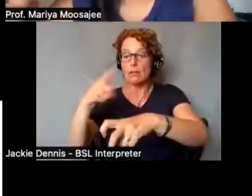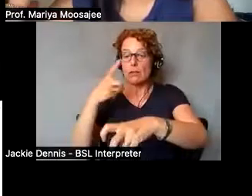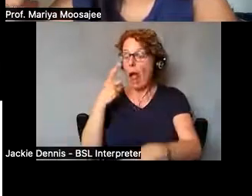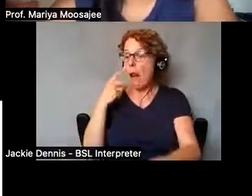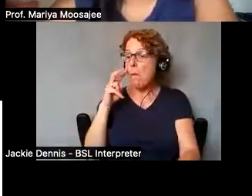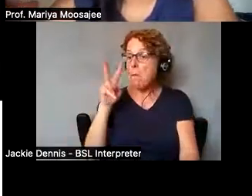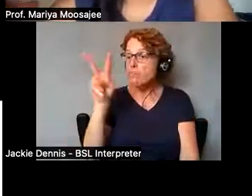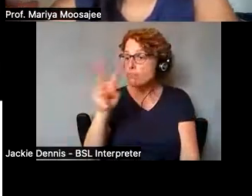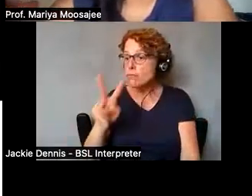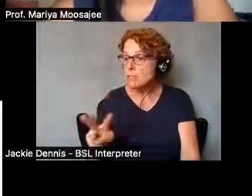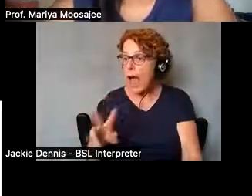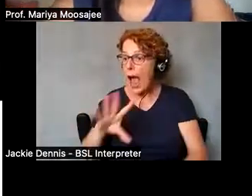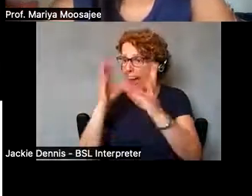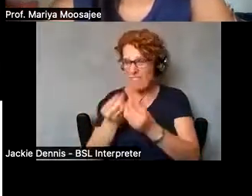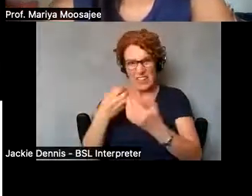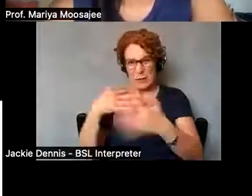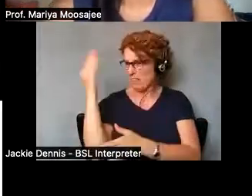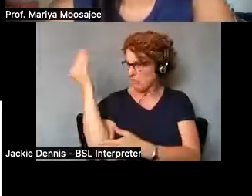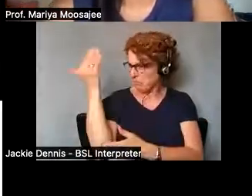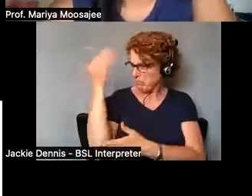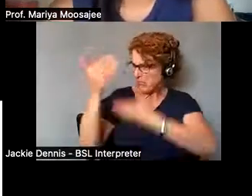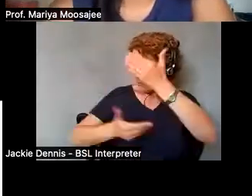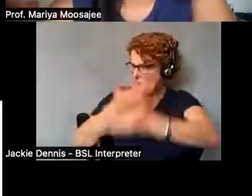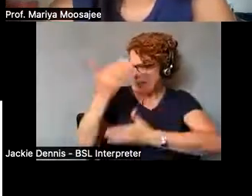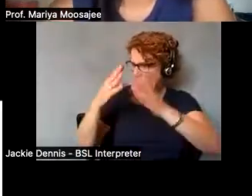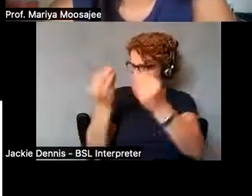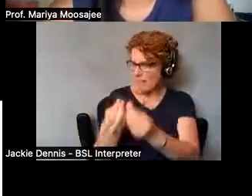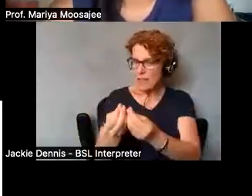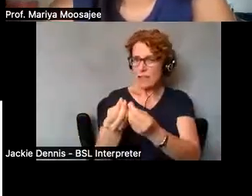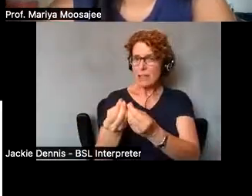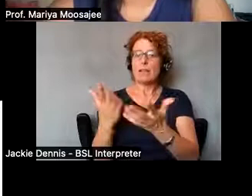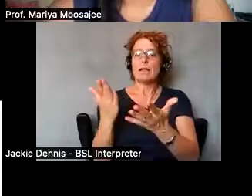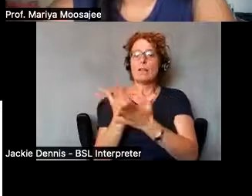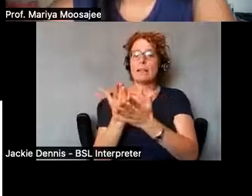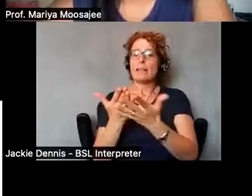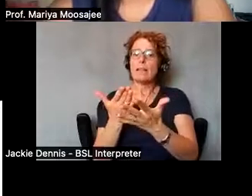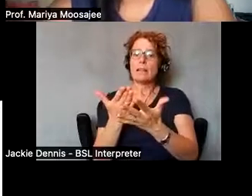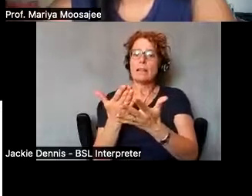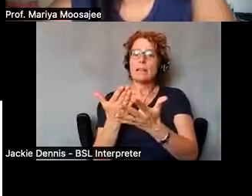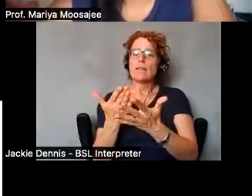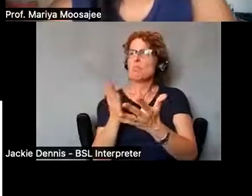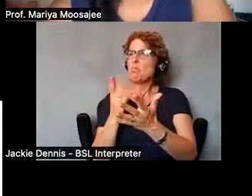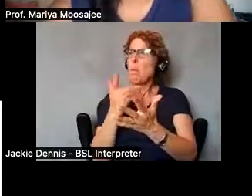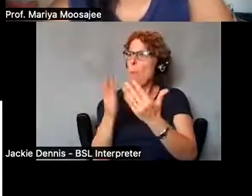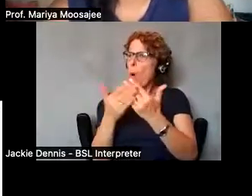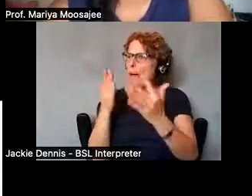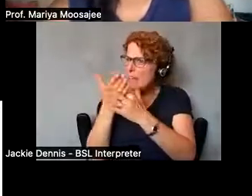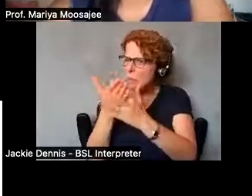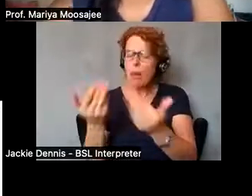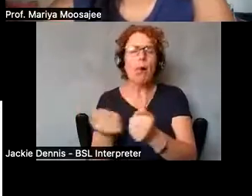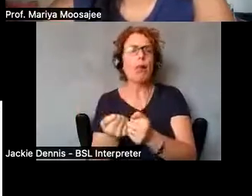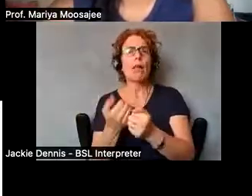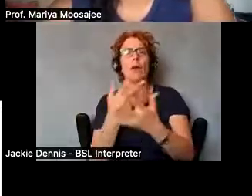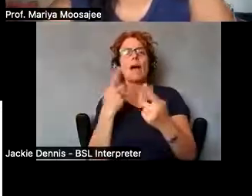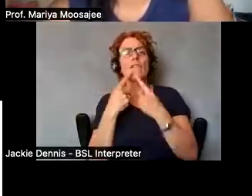read about everything that I've talked to you about today in a lay accessible format. So more information about RNA